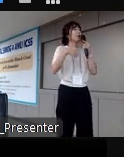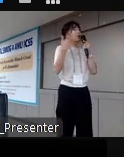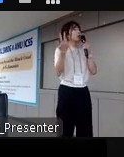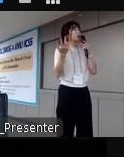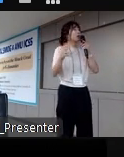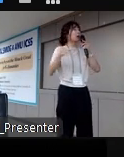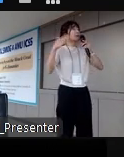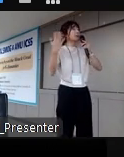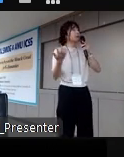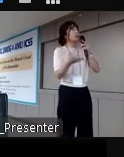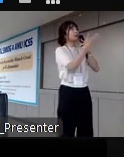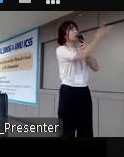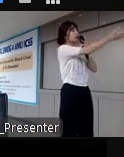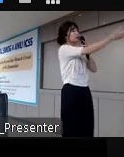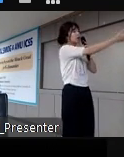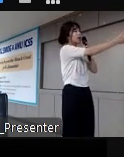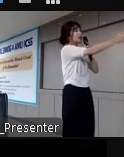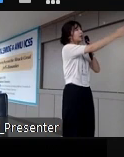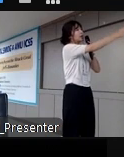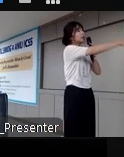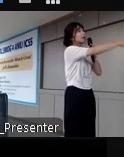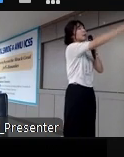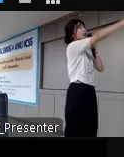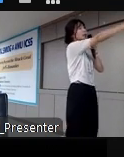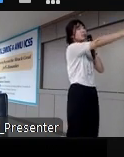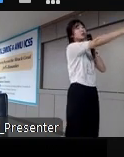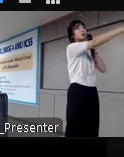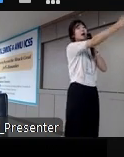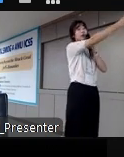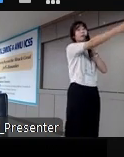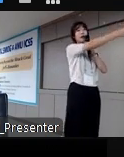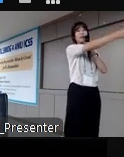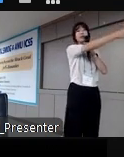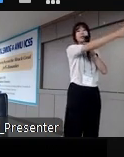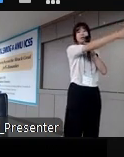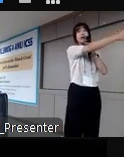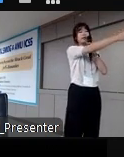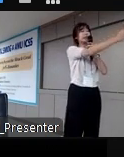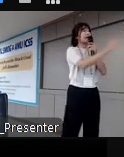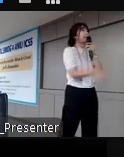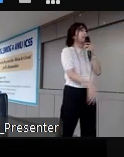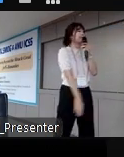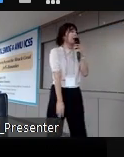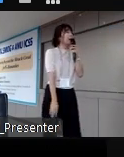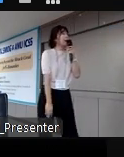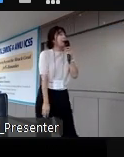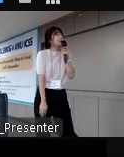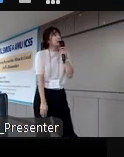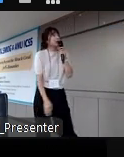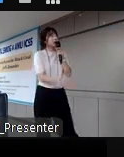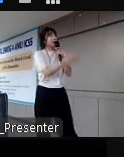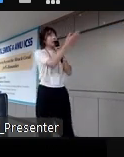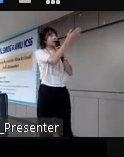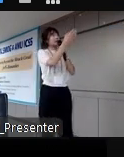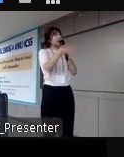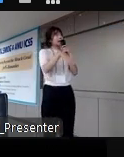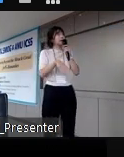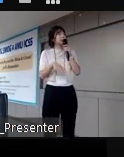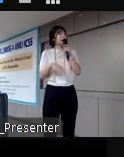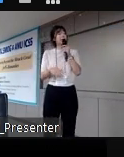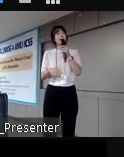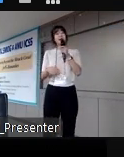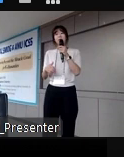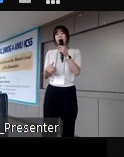shape, or movement of a sign, is combined into other parameters of another sign. And we argue that that's exactly